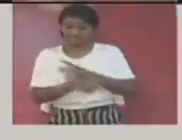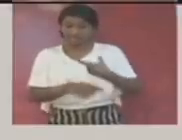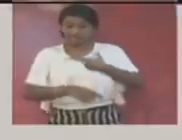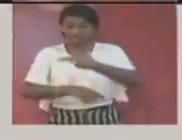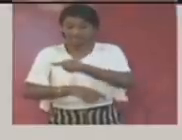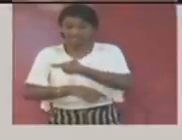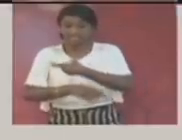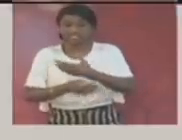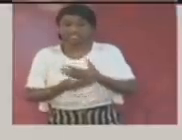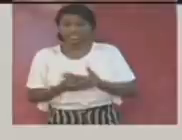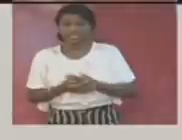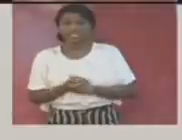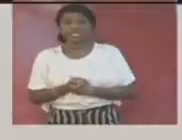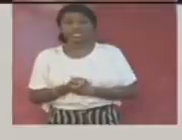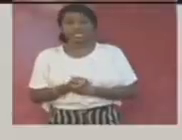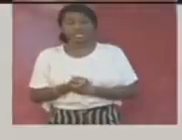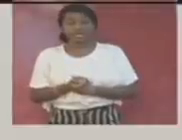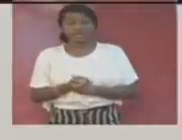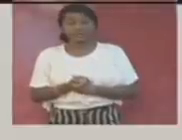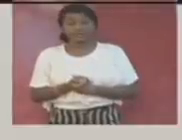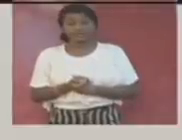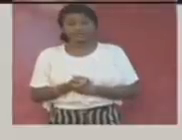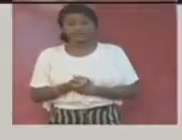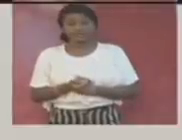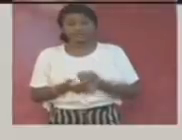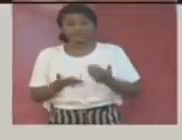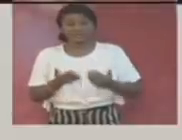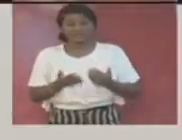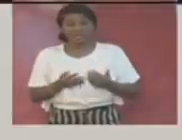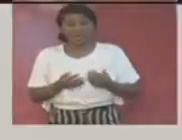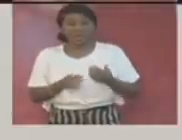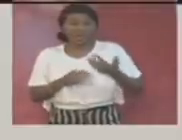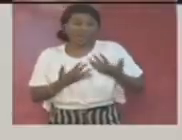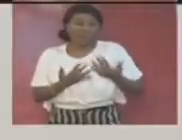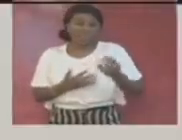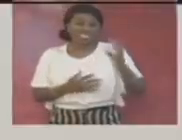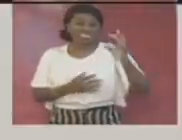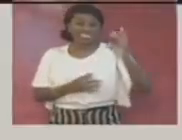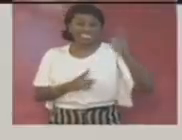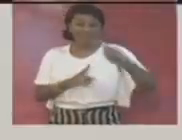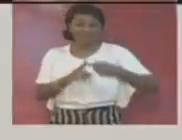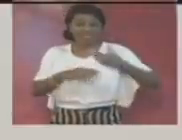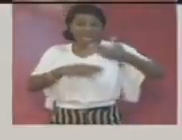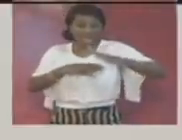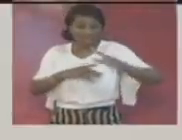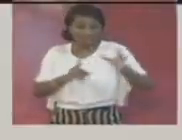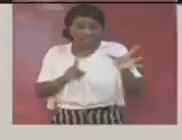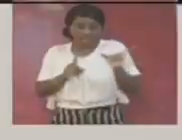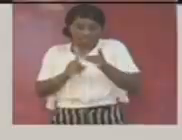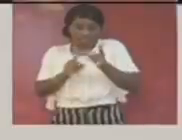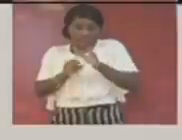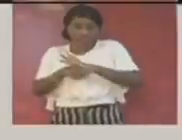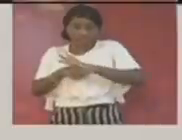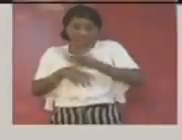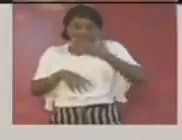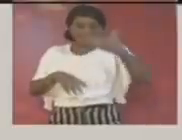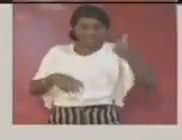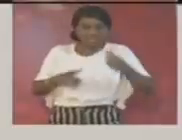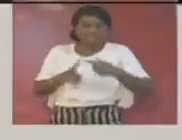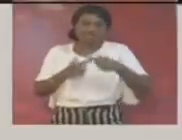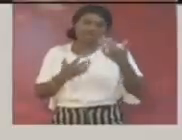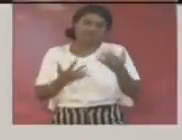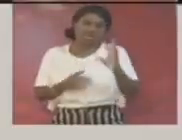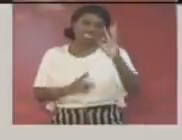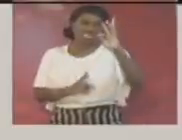to defer their own COVID-19 vaccinations for up to 6 months after the initial infection. And this is based on the recommendation again from